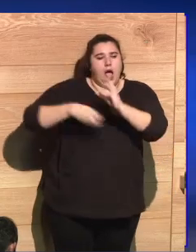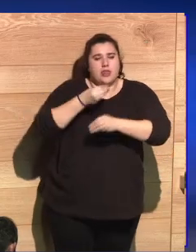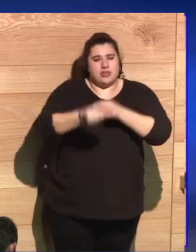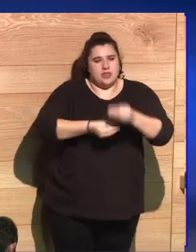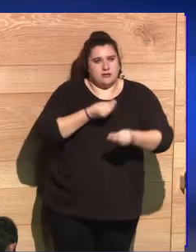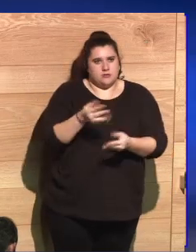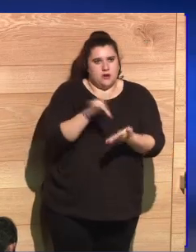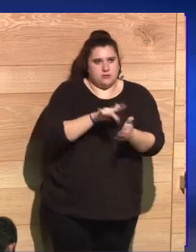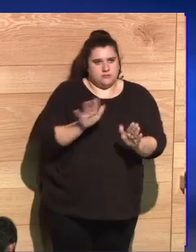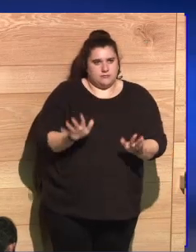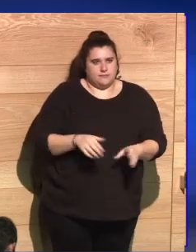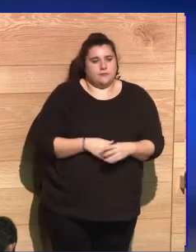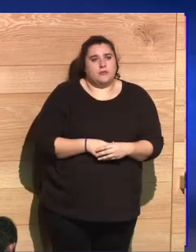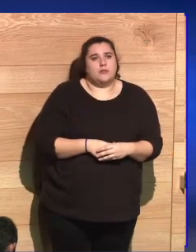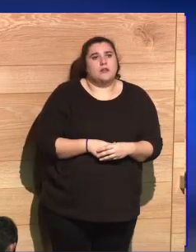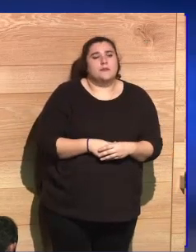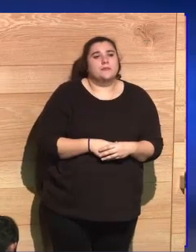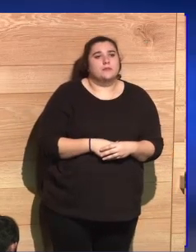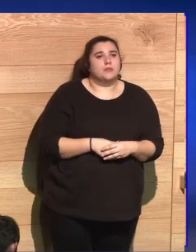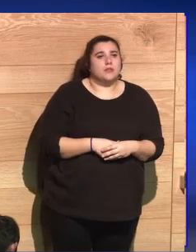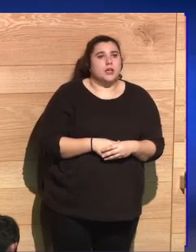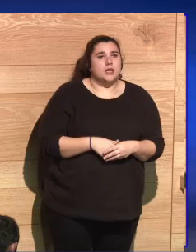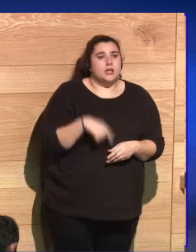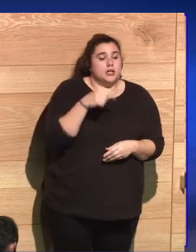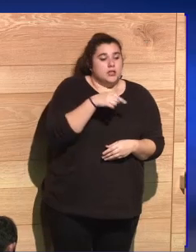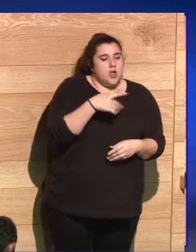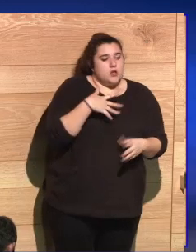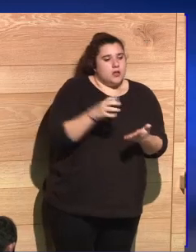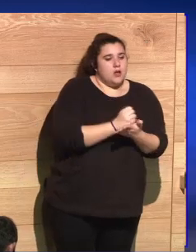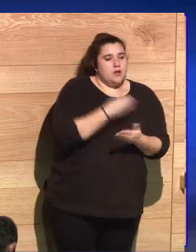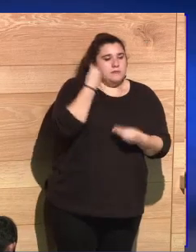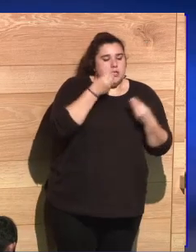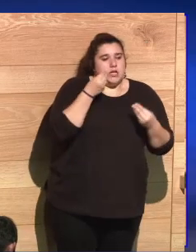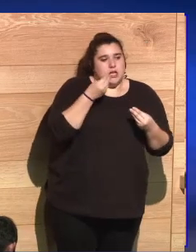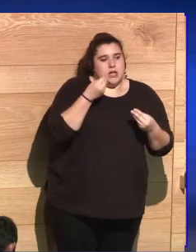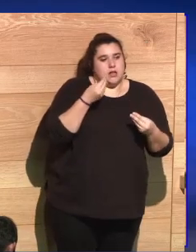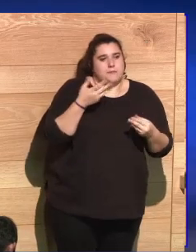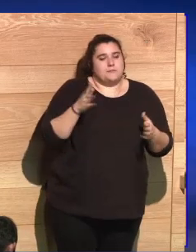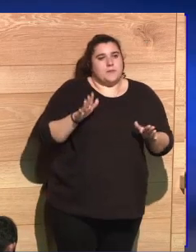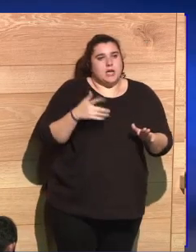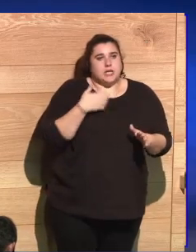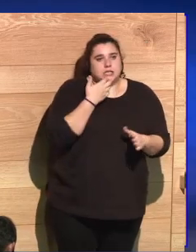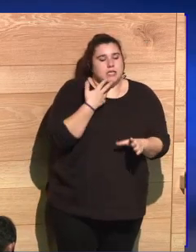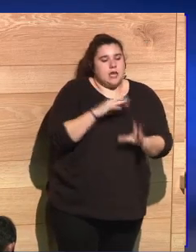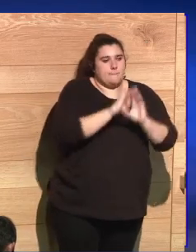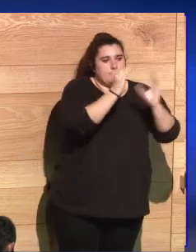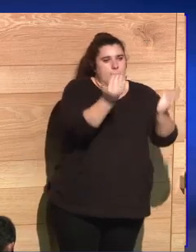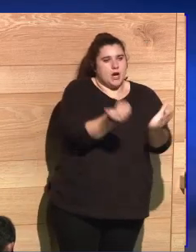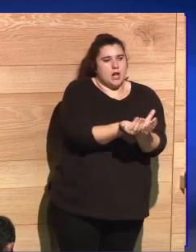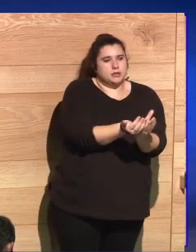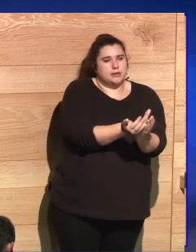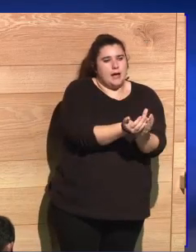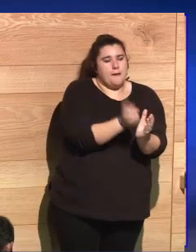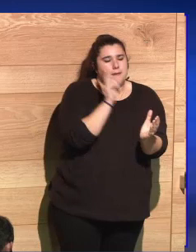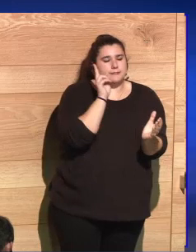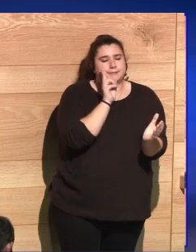You can, and the truth is, if you observe the world, Alberto will